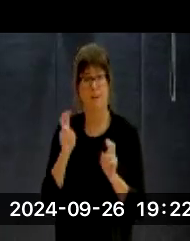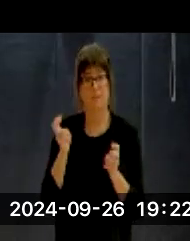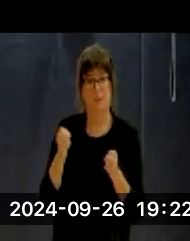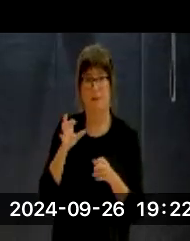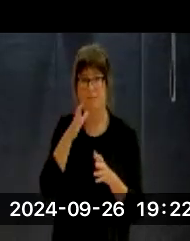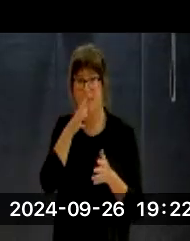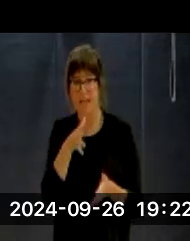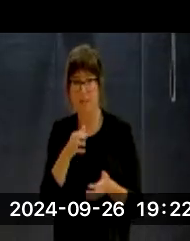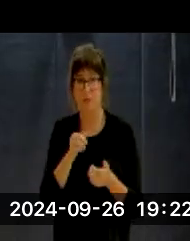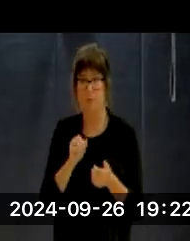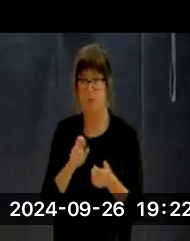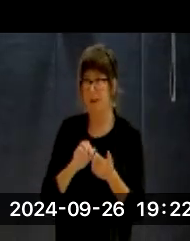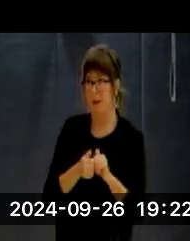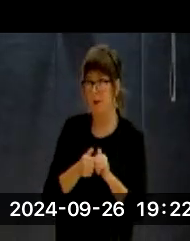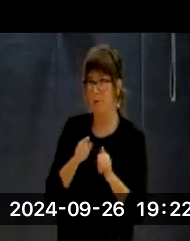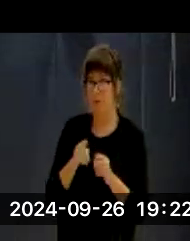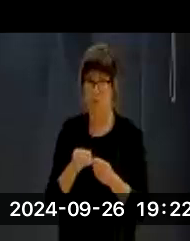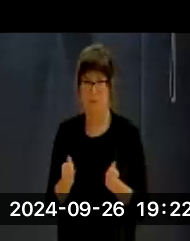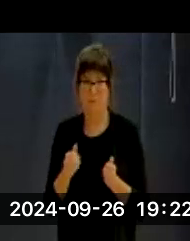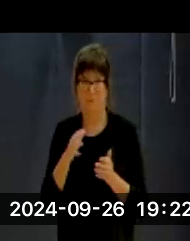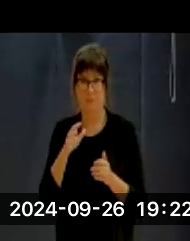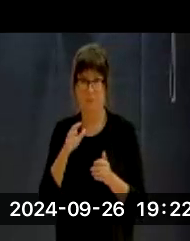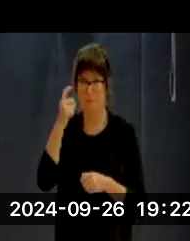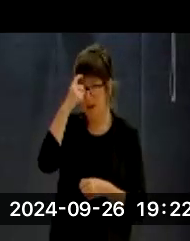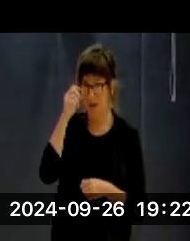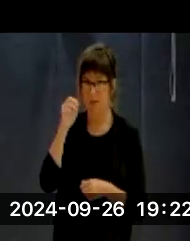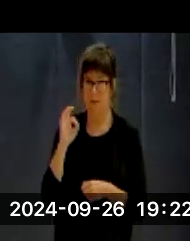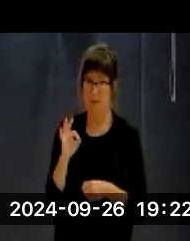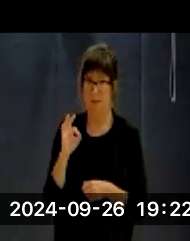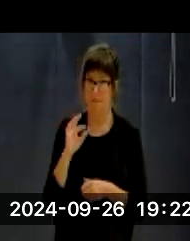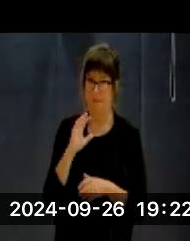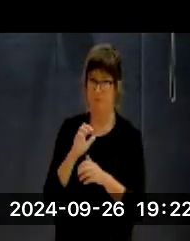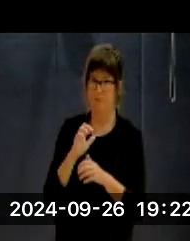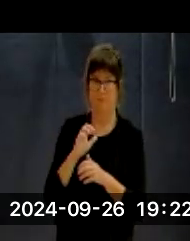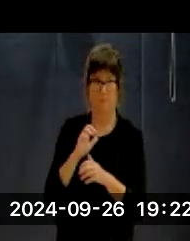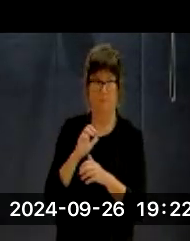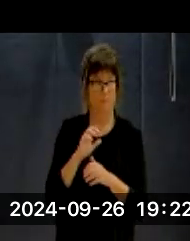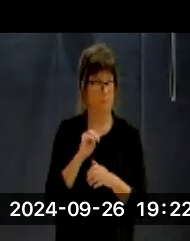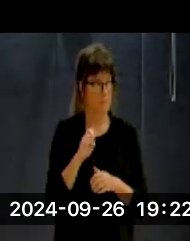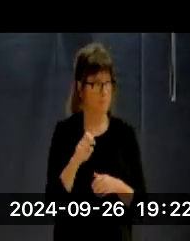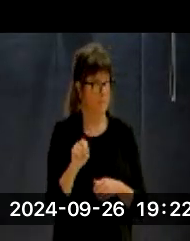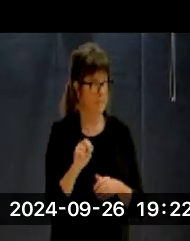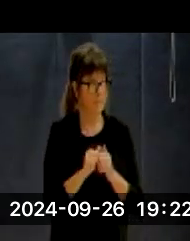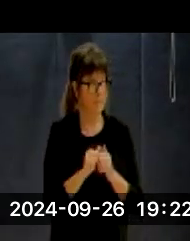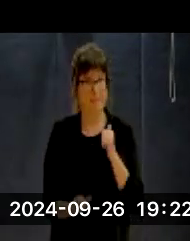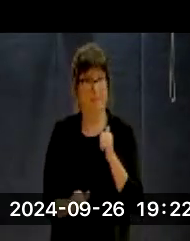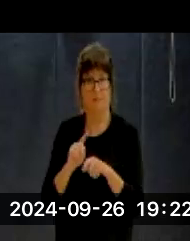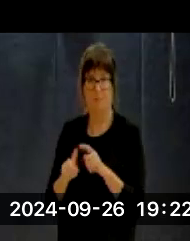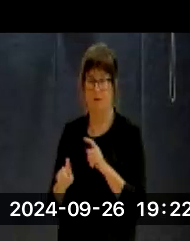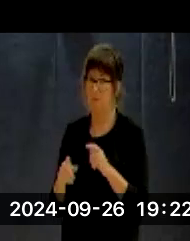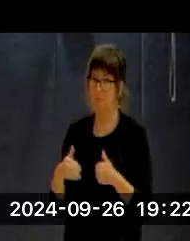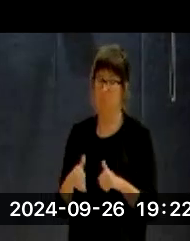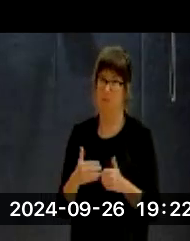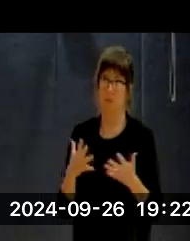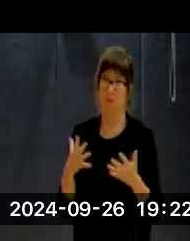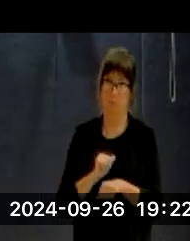you disenfranchise the mind of mean. But we got a long way to go, and it's up